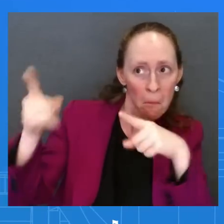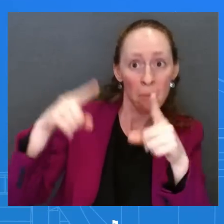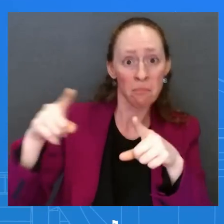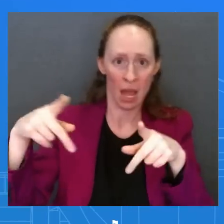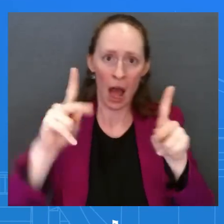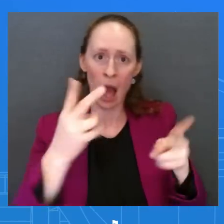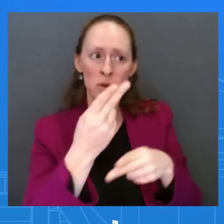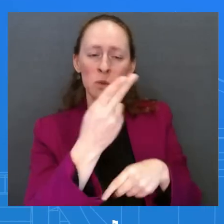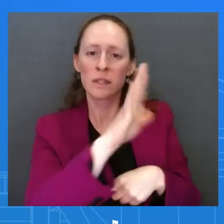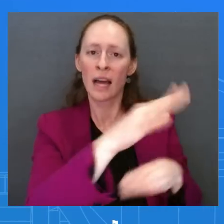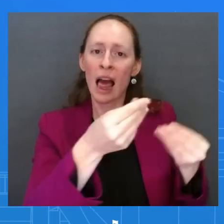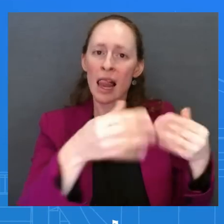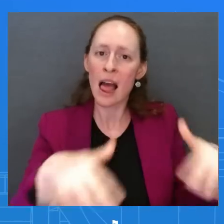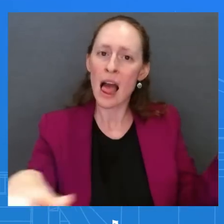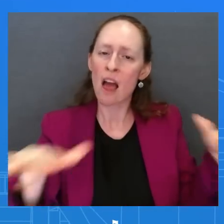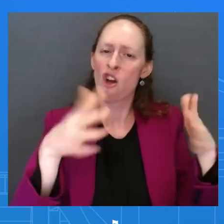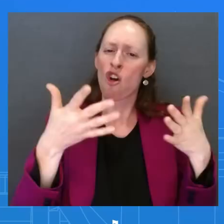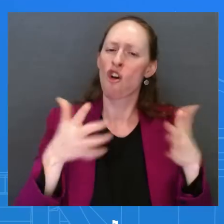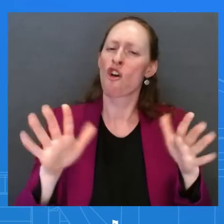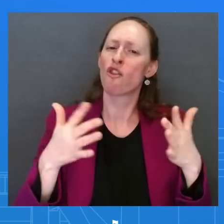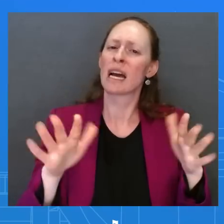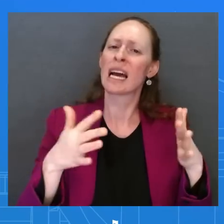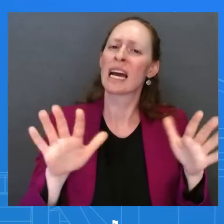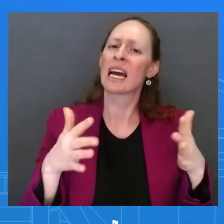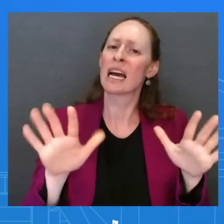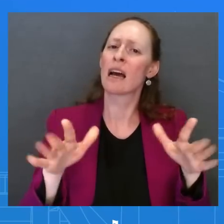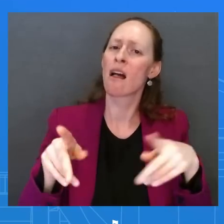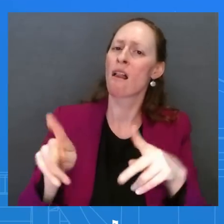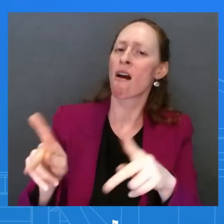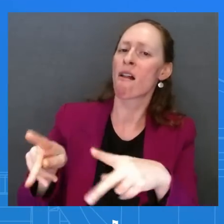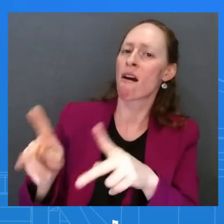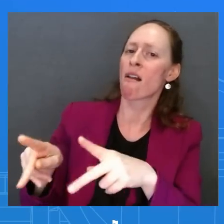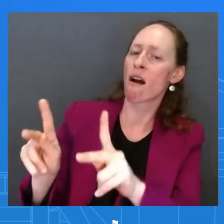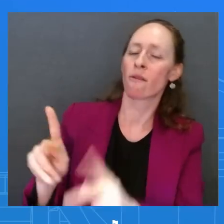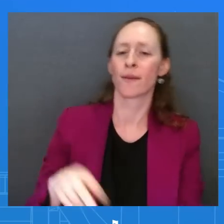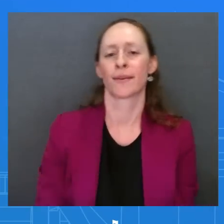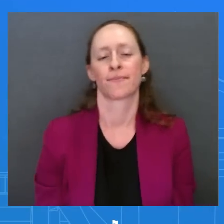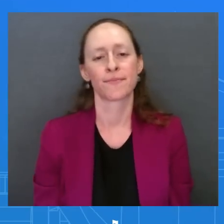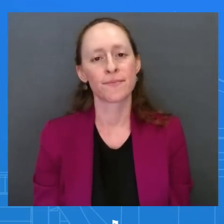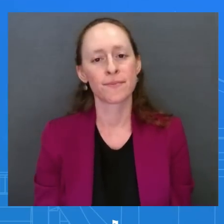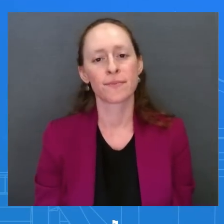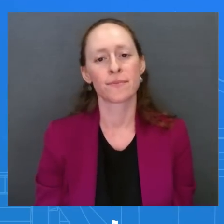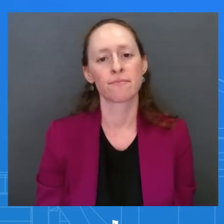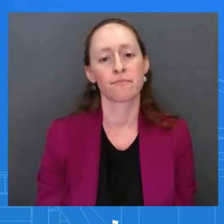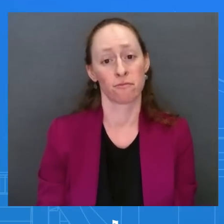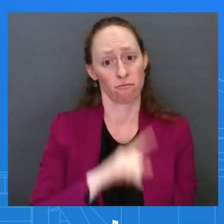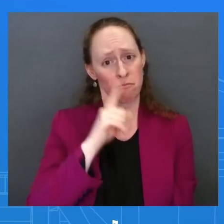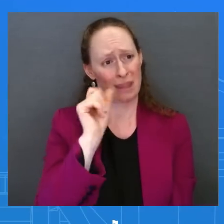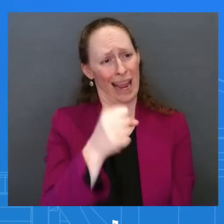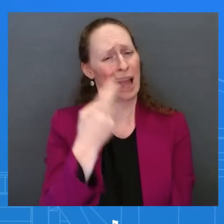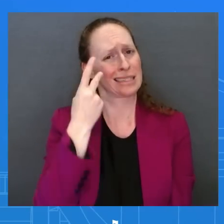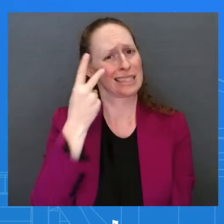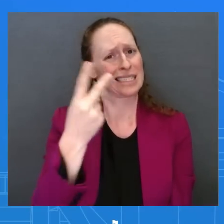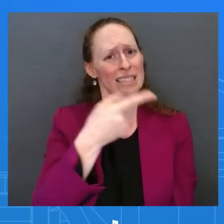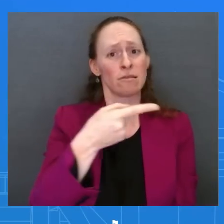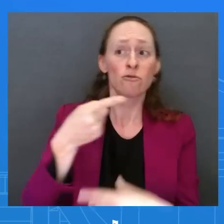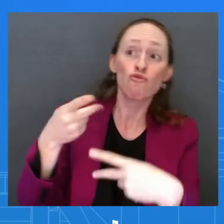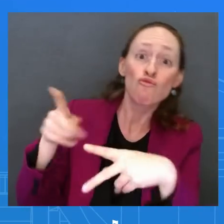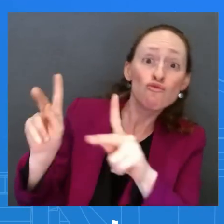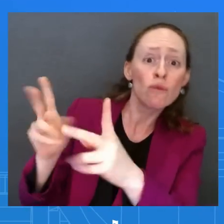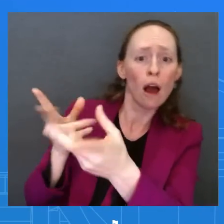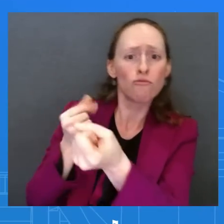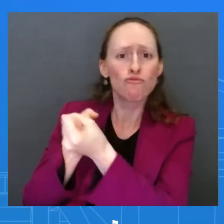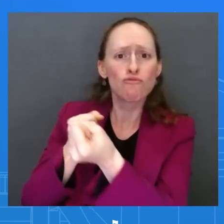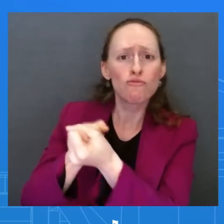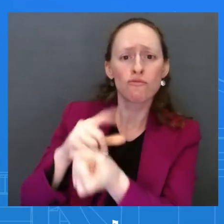mean, they have been an enabler for Mr. Putin. So I don't know that there was a lot of shock or surprise that that Mr.